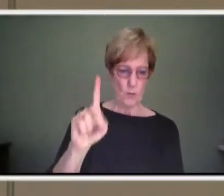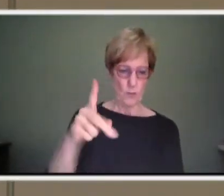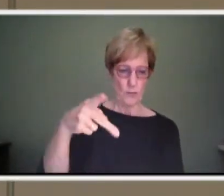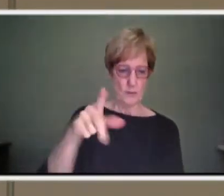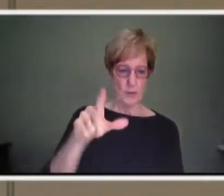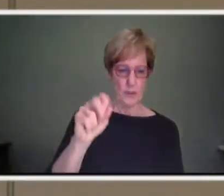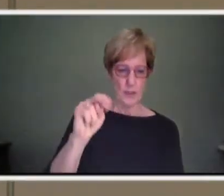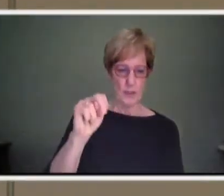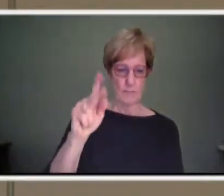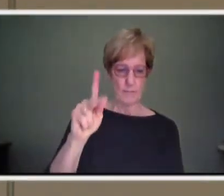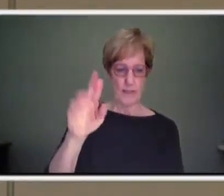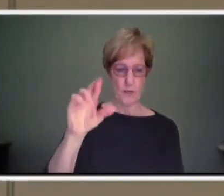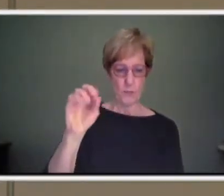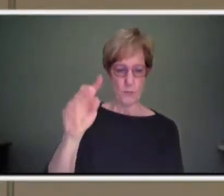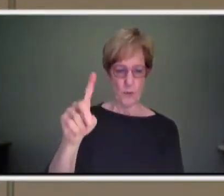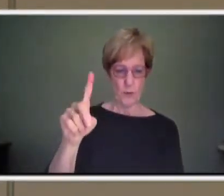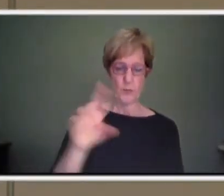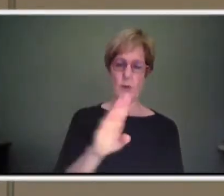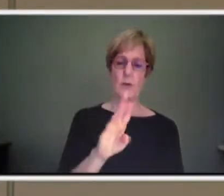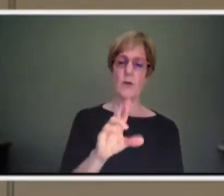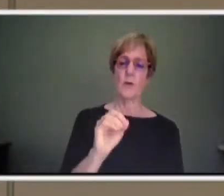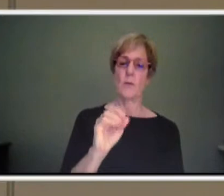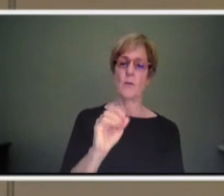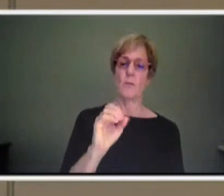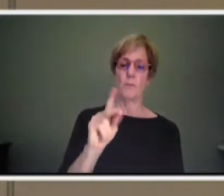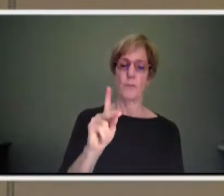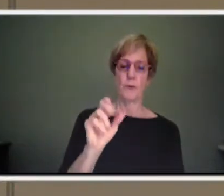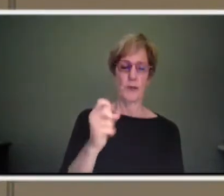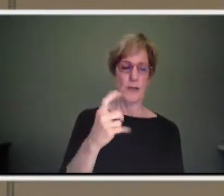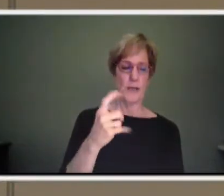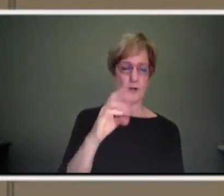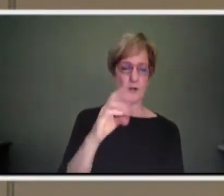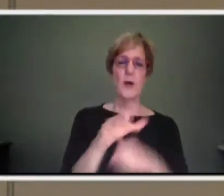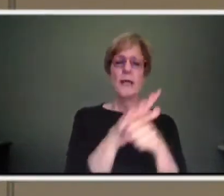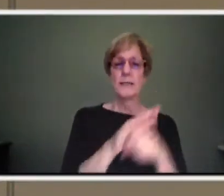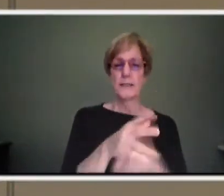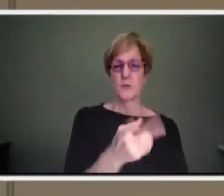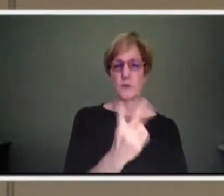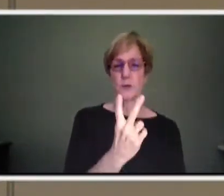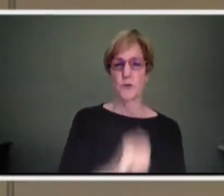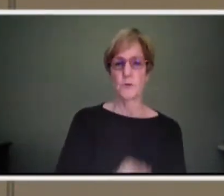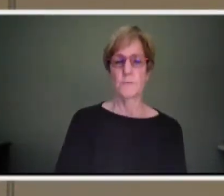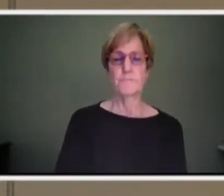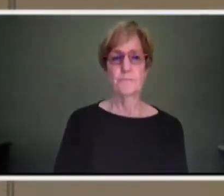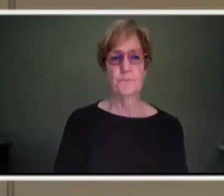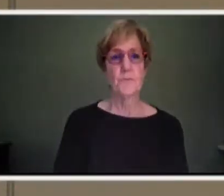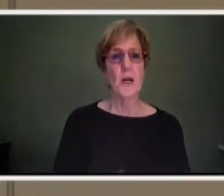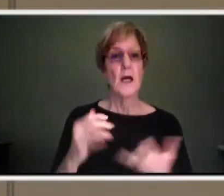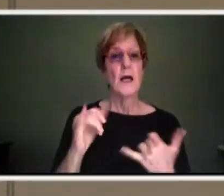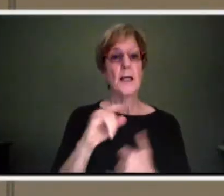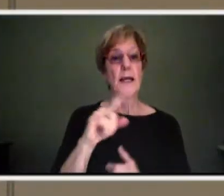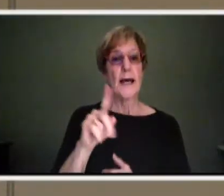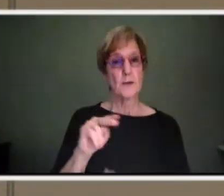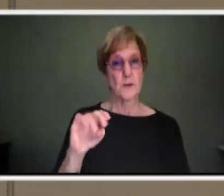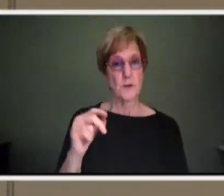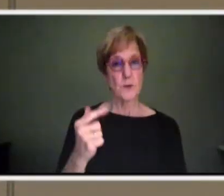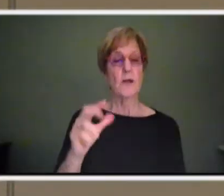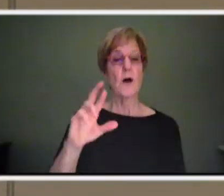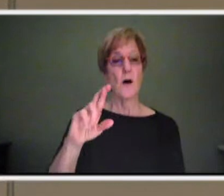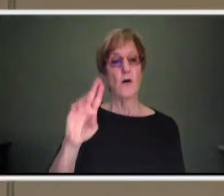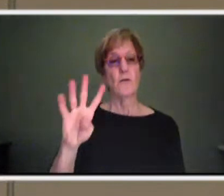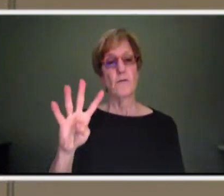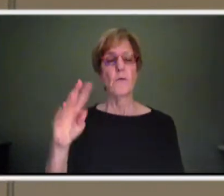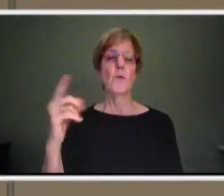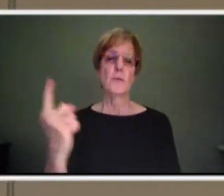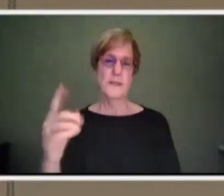Brookshire Boulevard, and west of Dale Avenue in Council District 2, Mr. Graham's district. The current zoning is R4 single-family residential